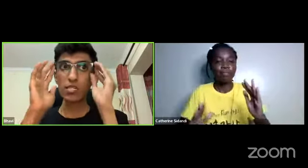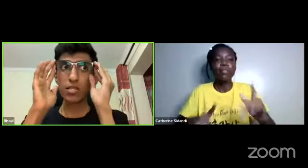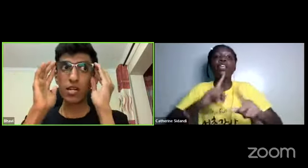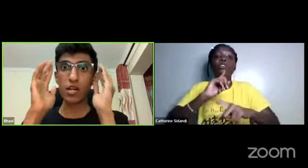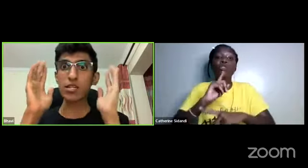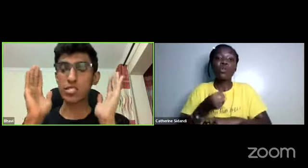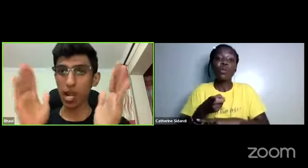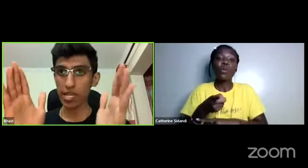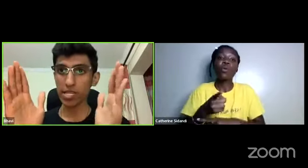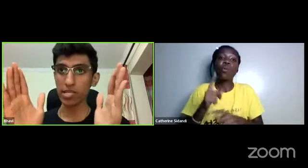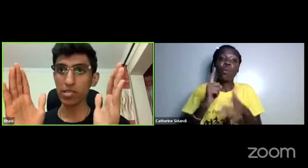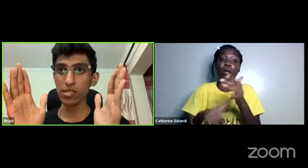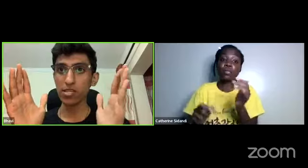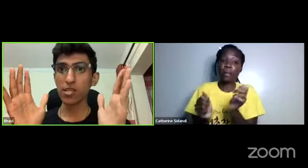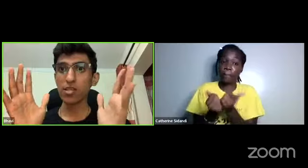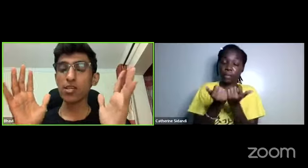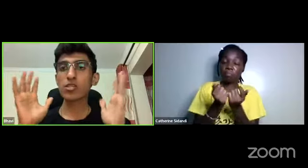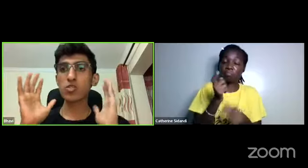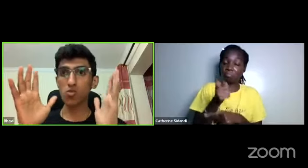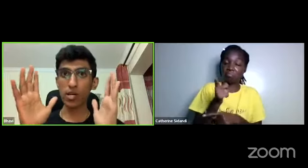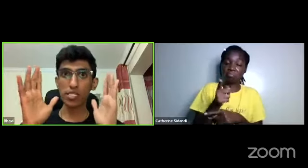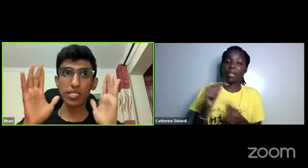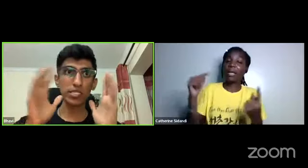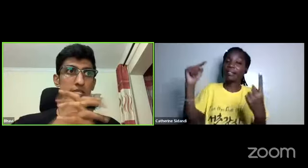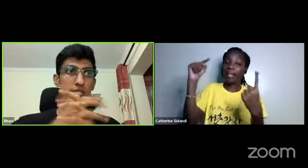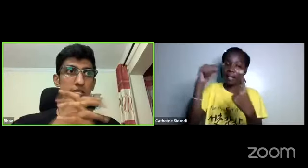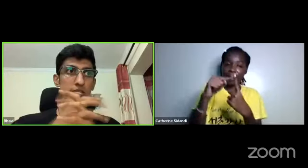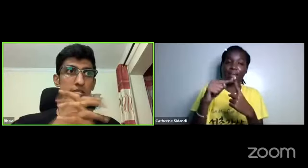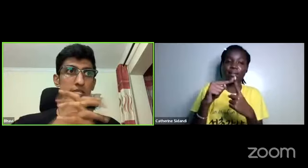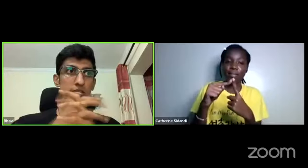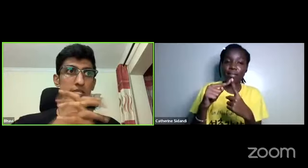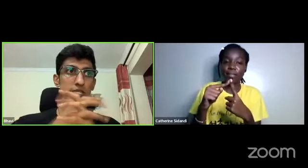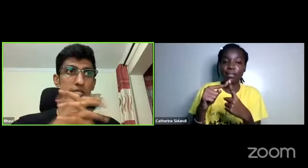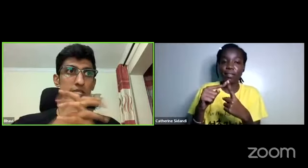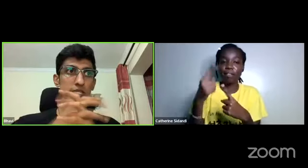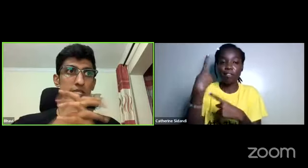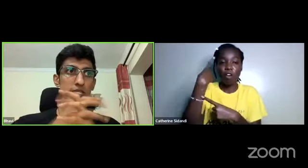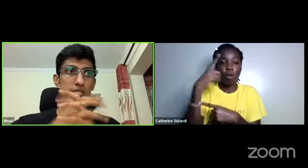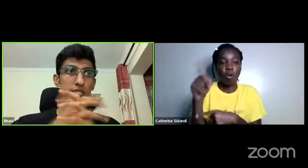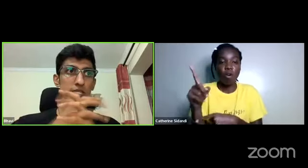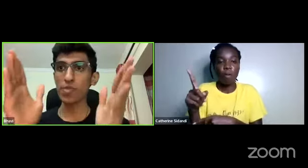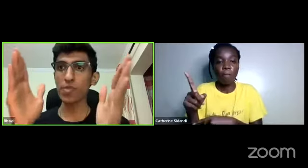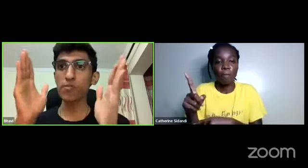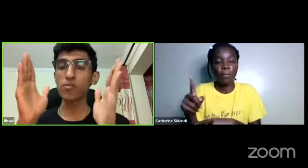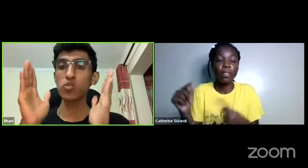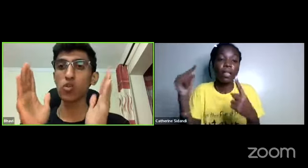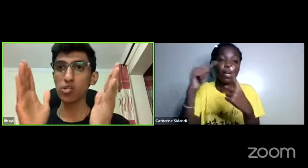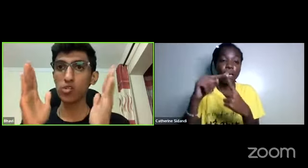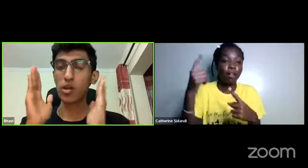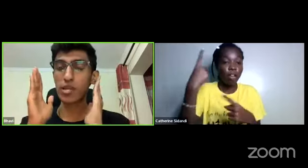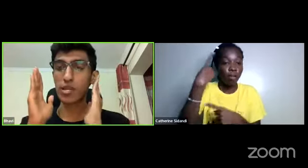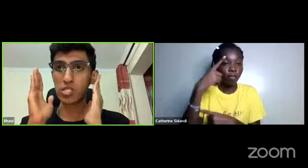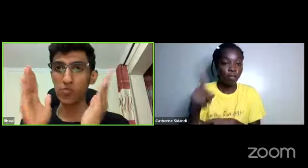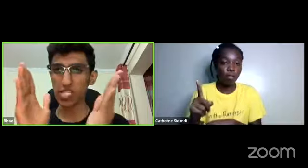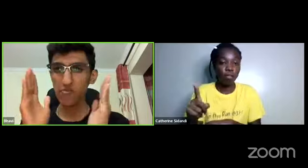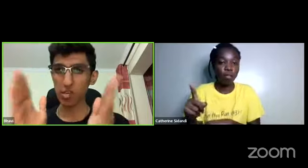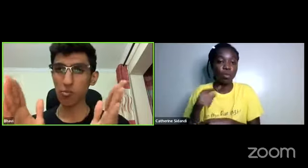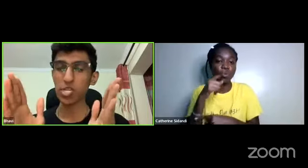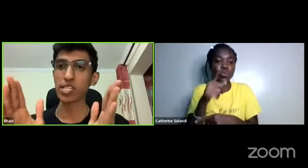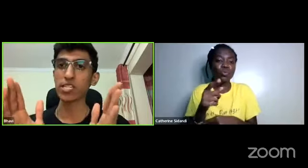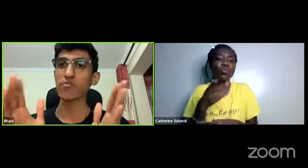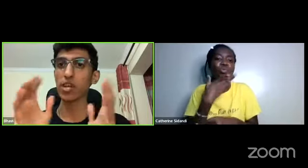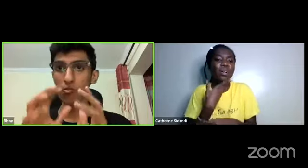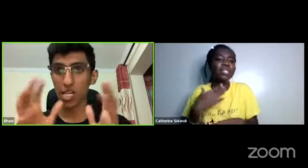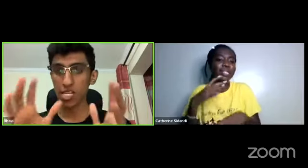is targeted towards the sale. You want them to go to a